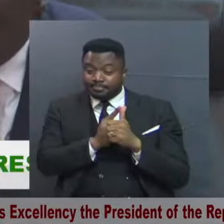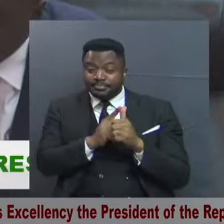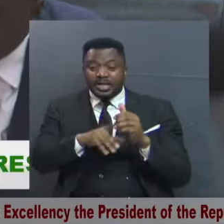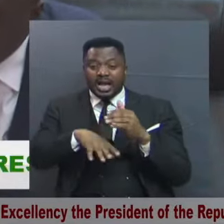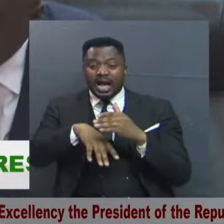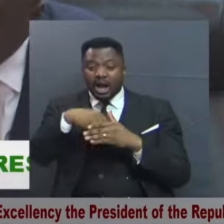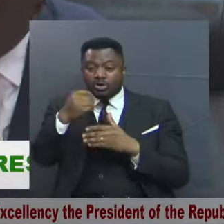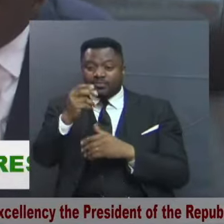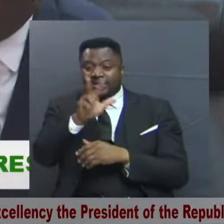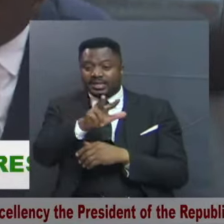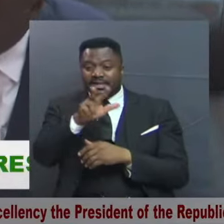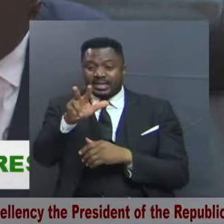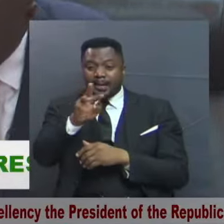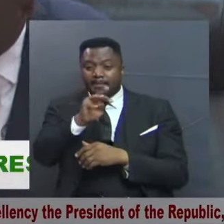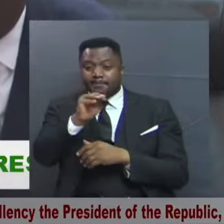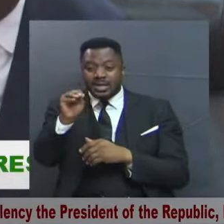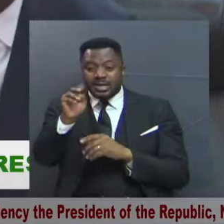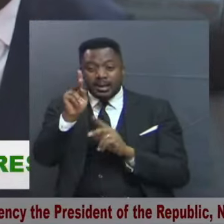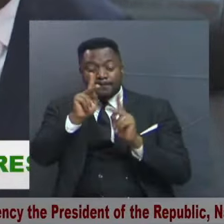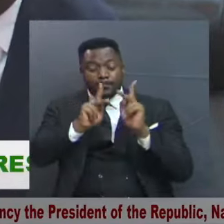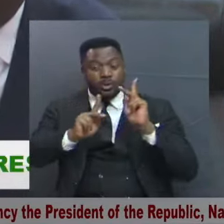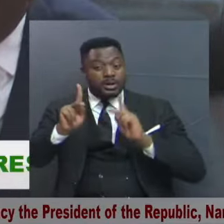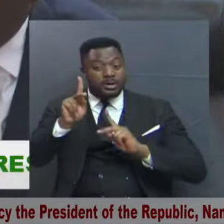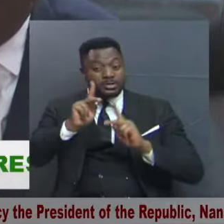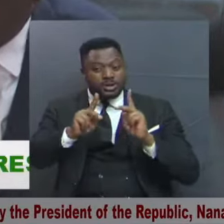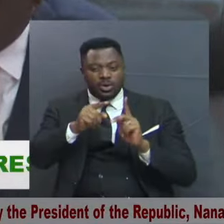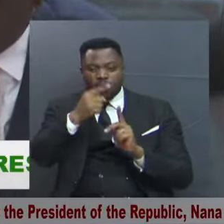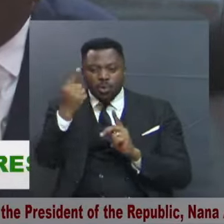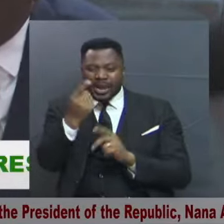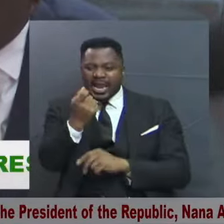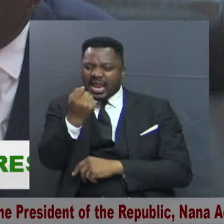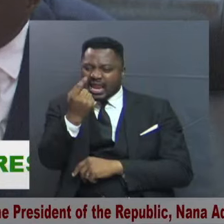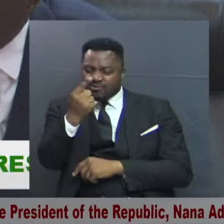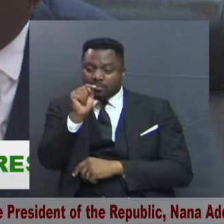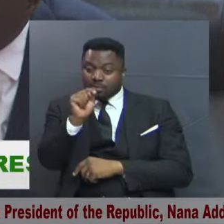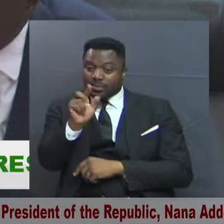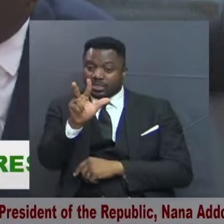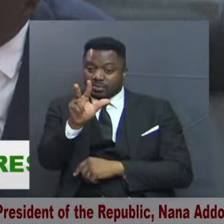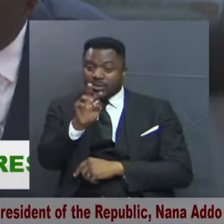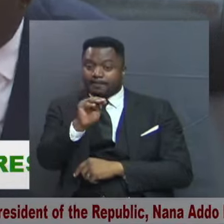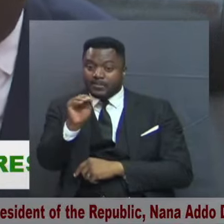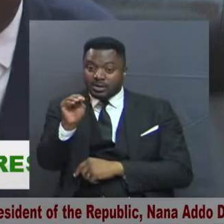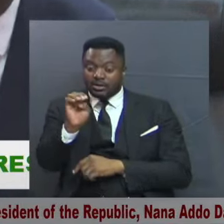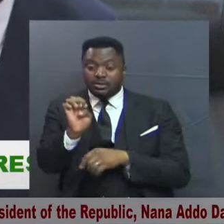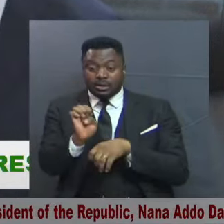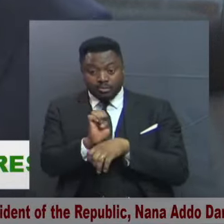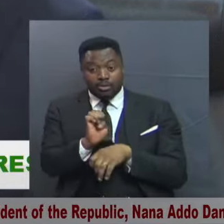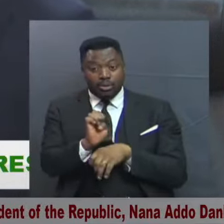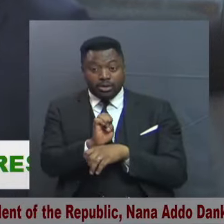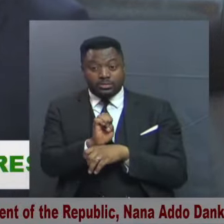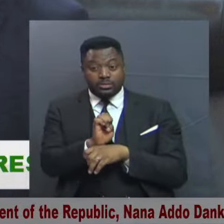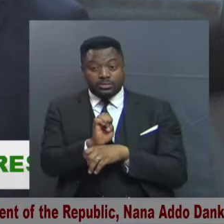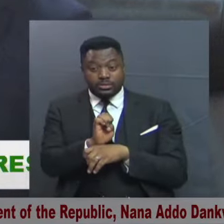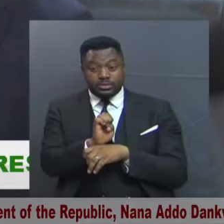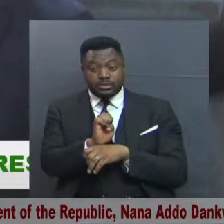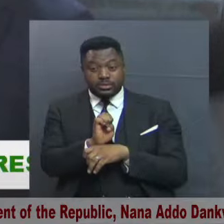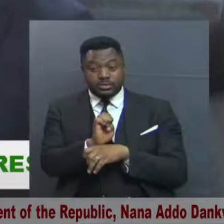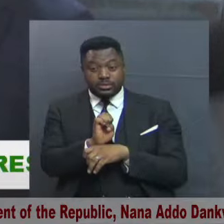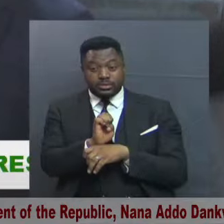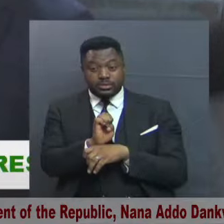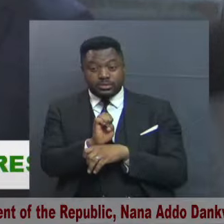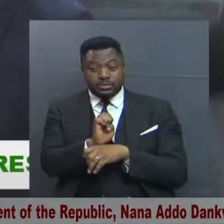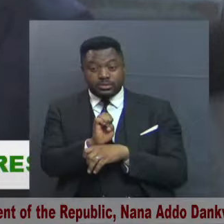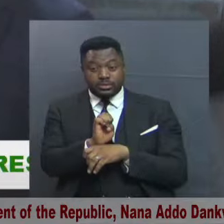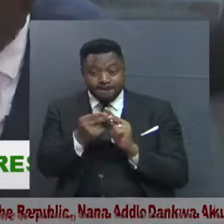of 33 million population only 11.3 million are employed this